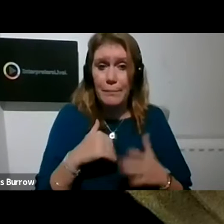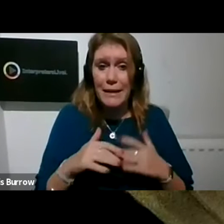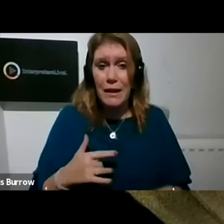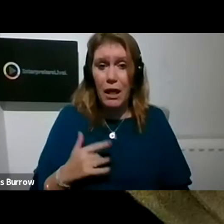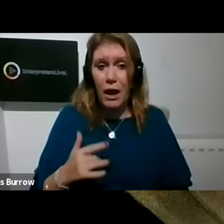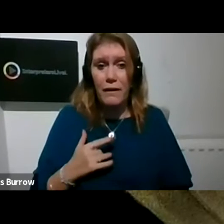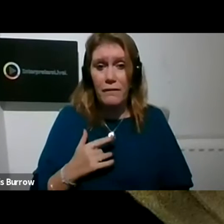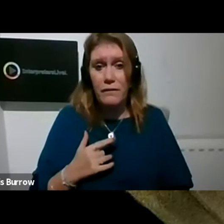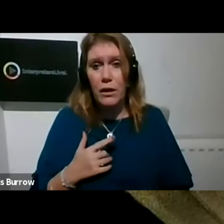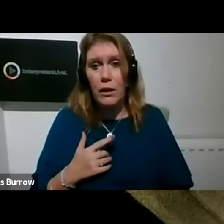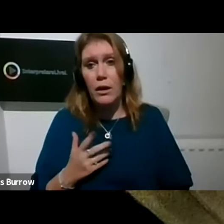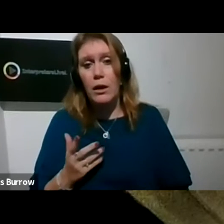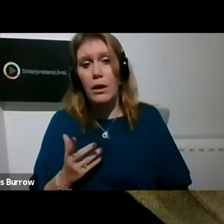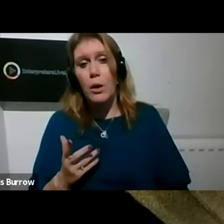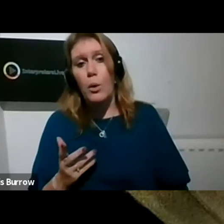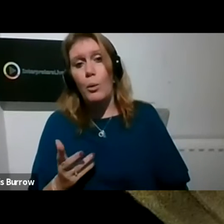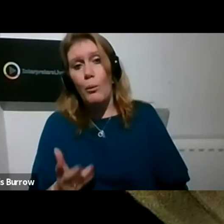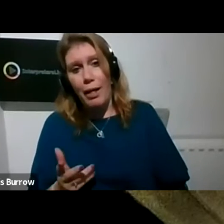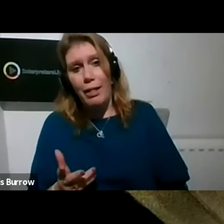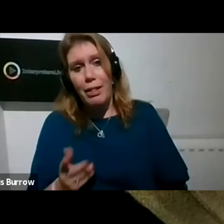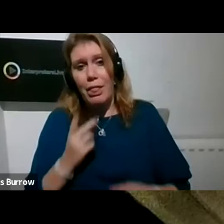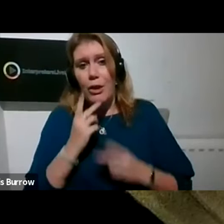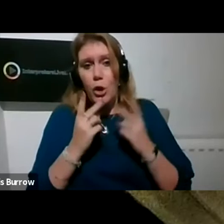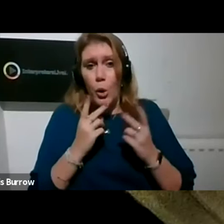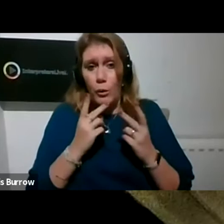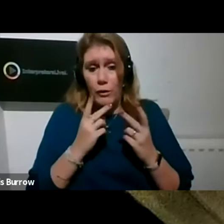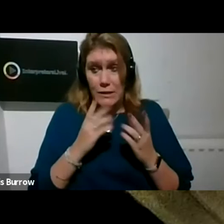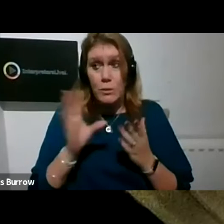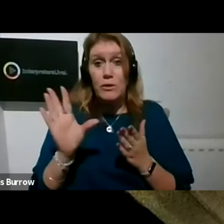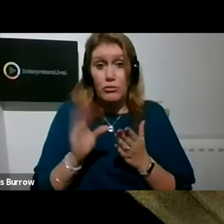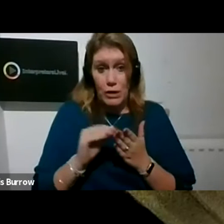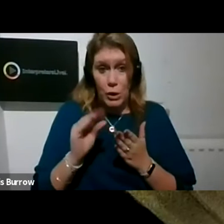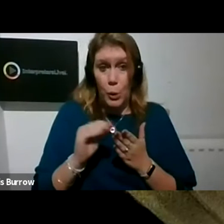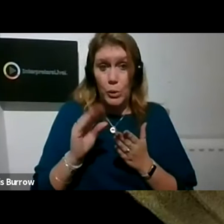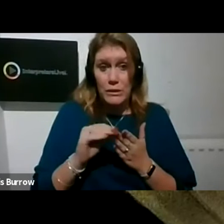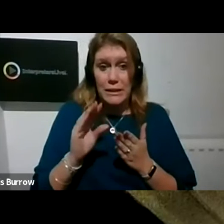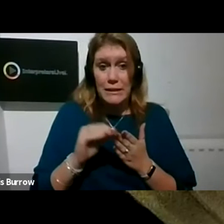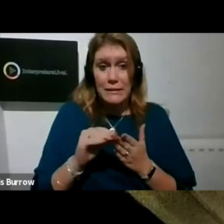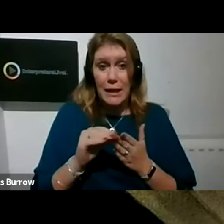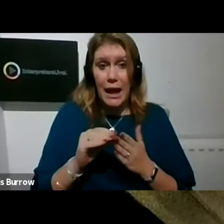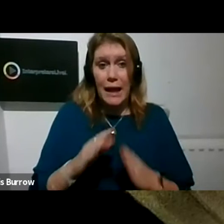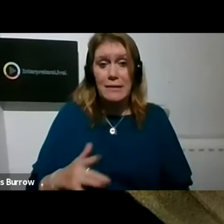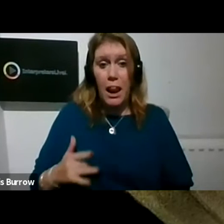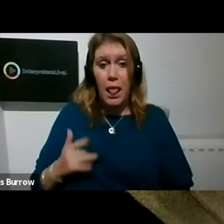the chorus was actually all recorded as